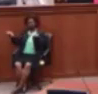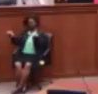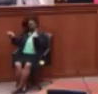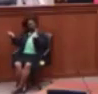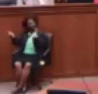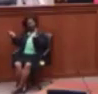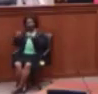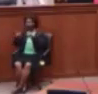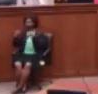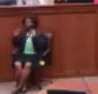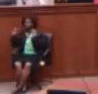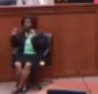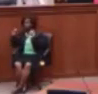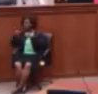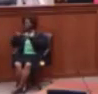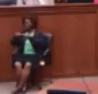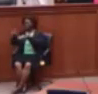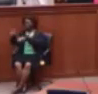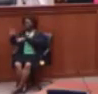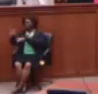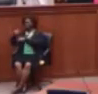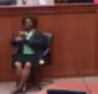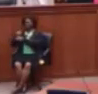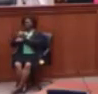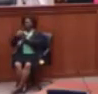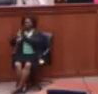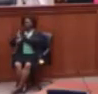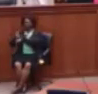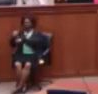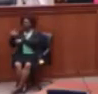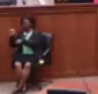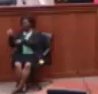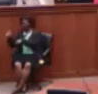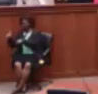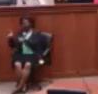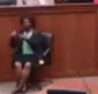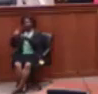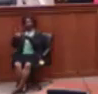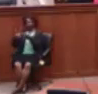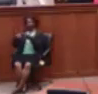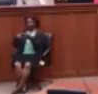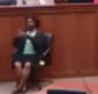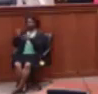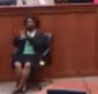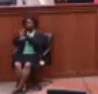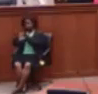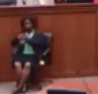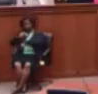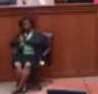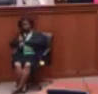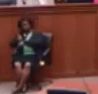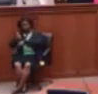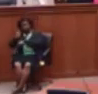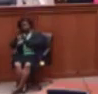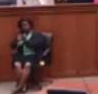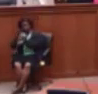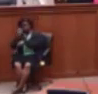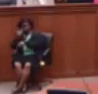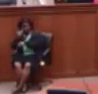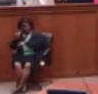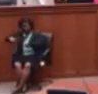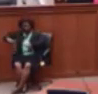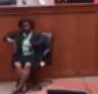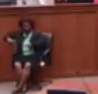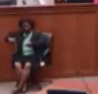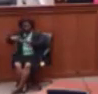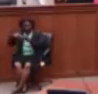2 industry-based credentials, had done a work-based learning experience, were